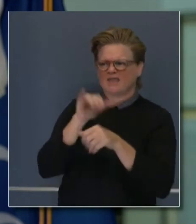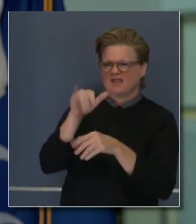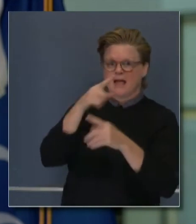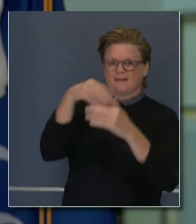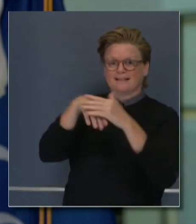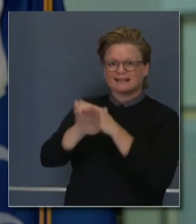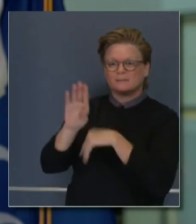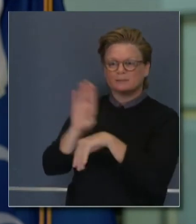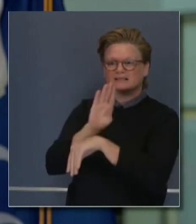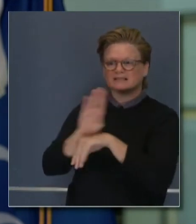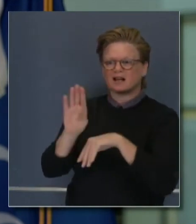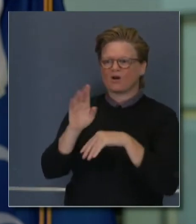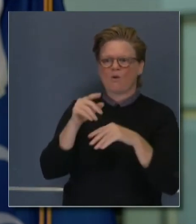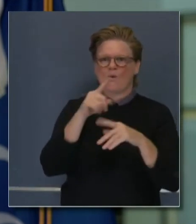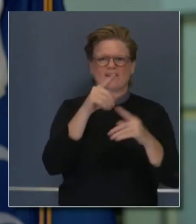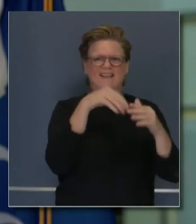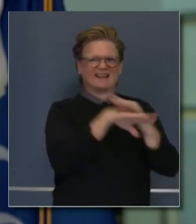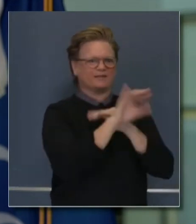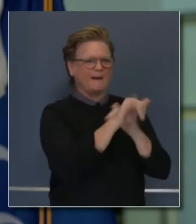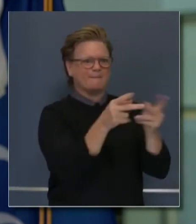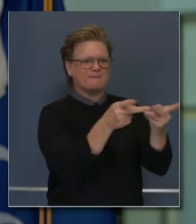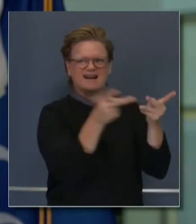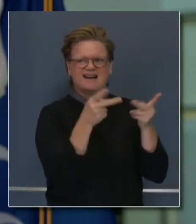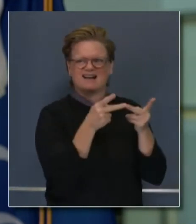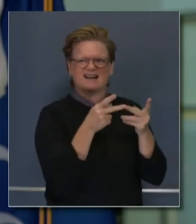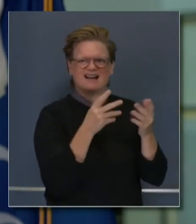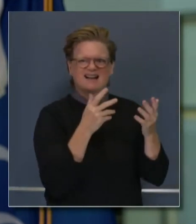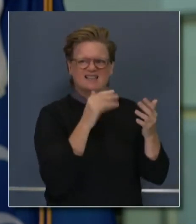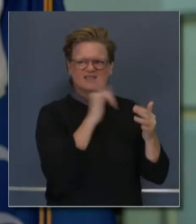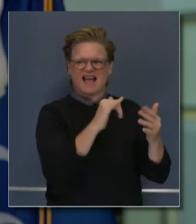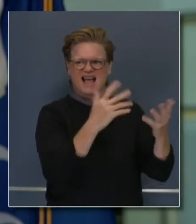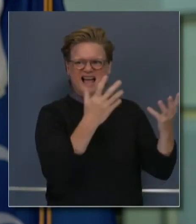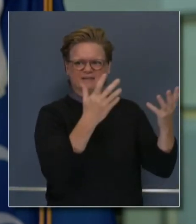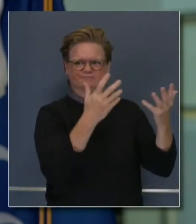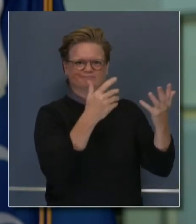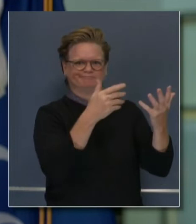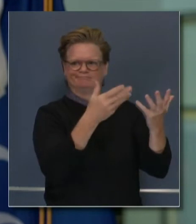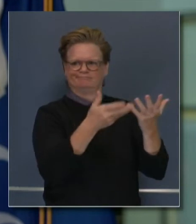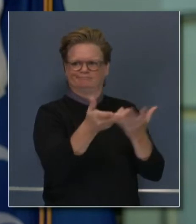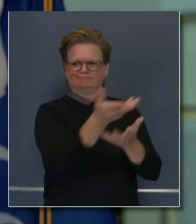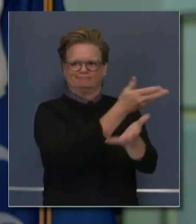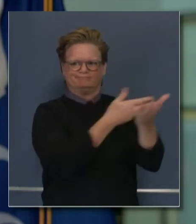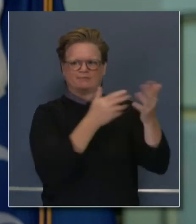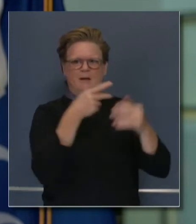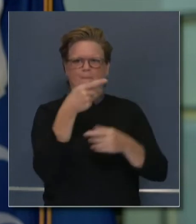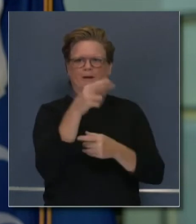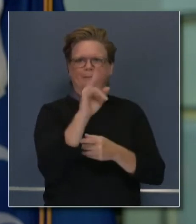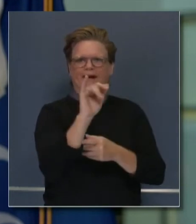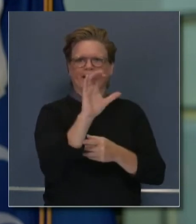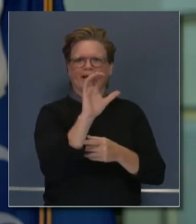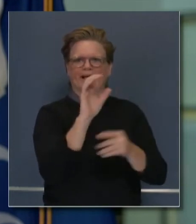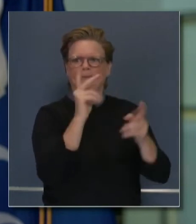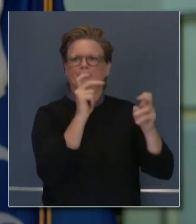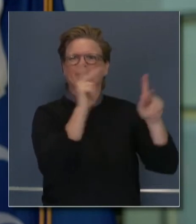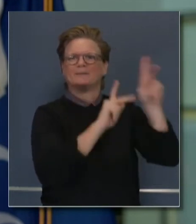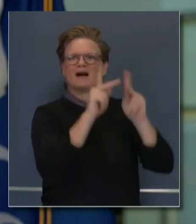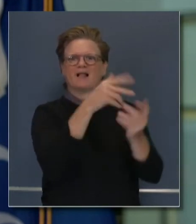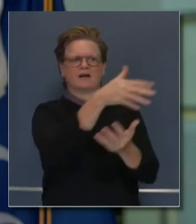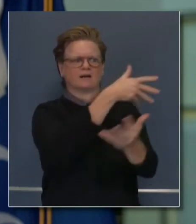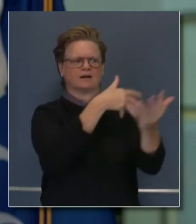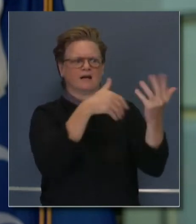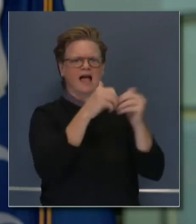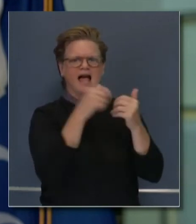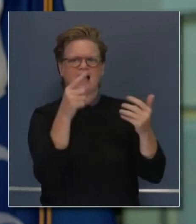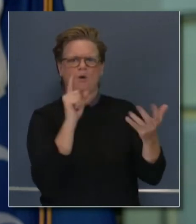more upstream activities and not so much only look at hospitalizations and ICUs. That said, we